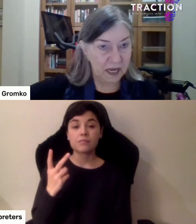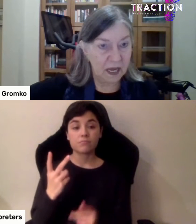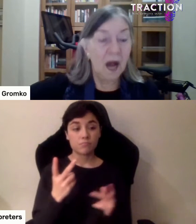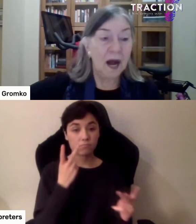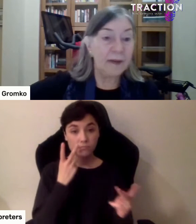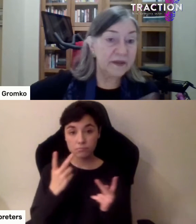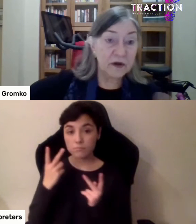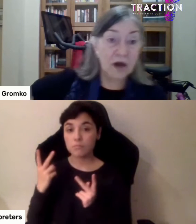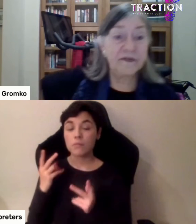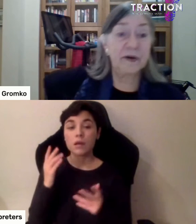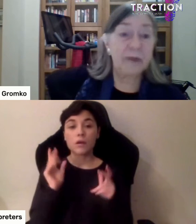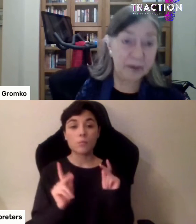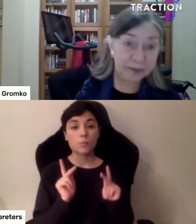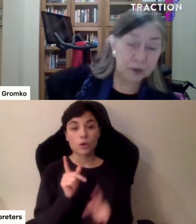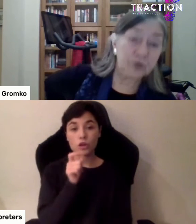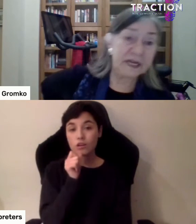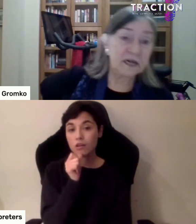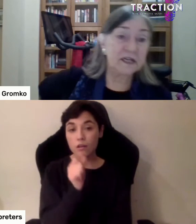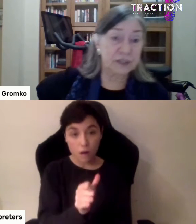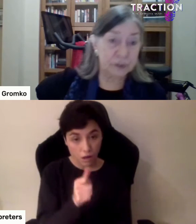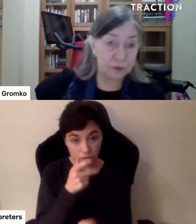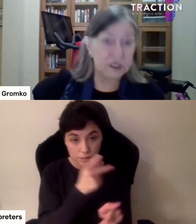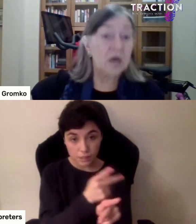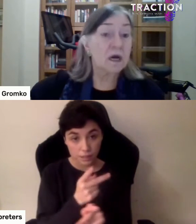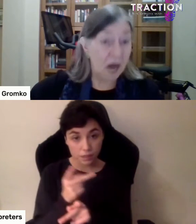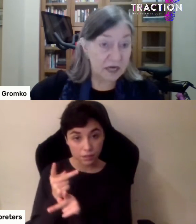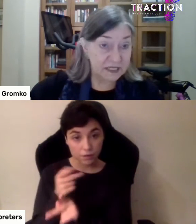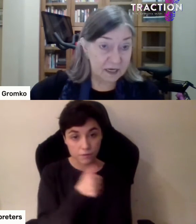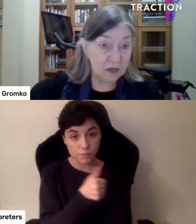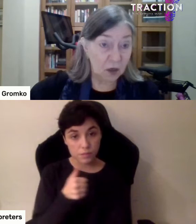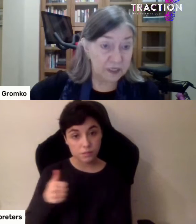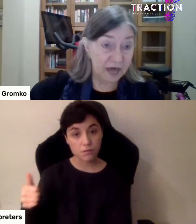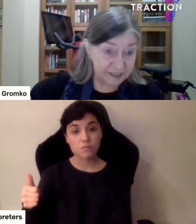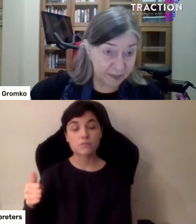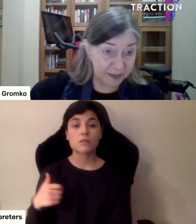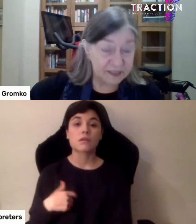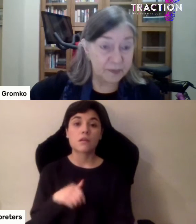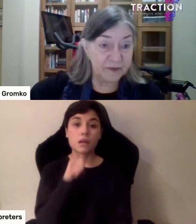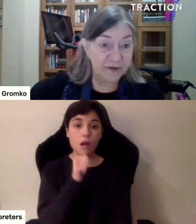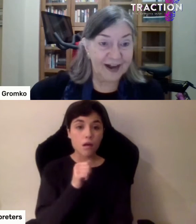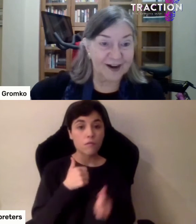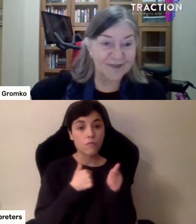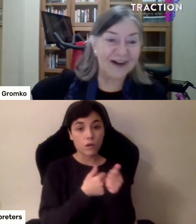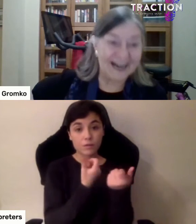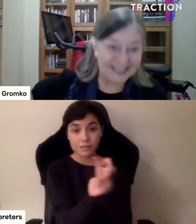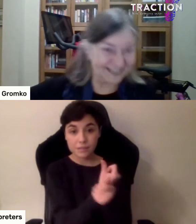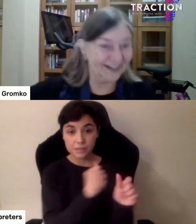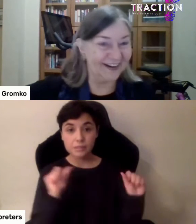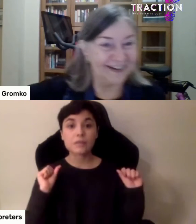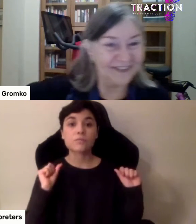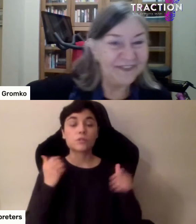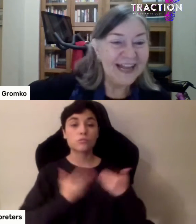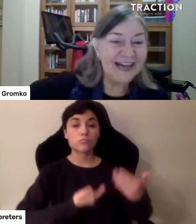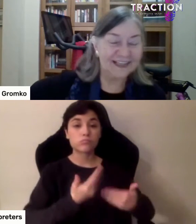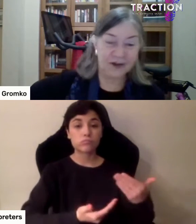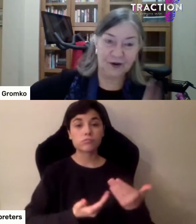care. Okay. Mm. I mean, there are not very many people who need an excuse not to get a colonoscopy. Let's be fair. But